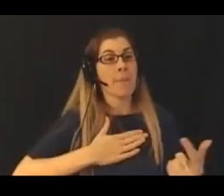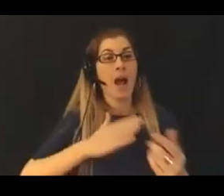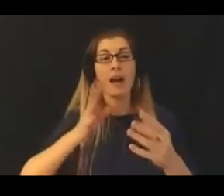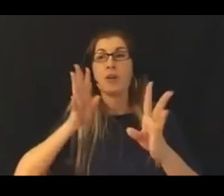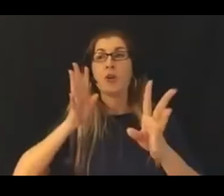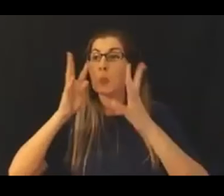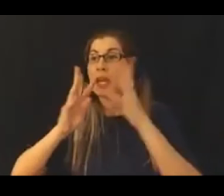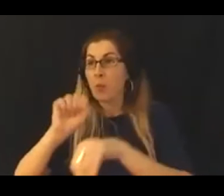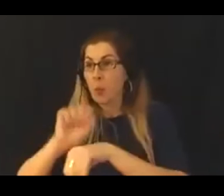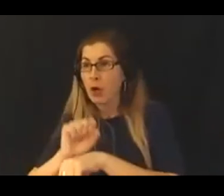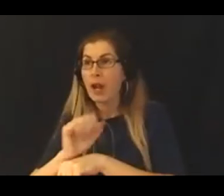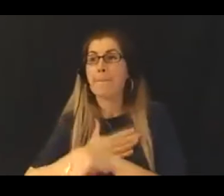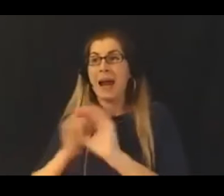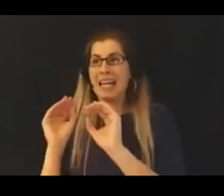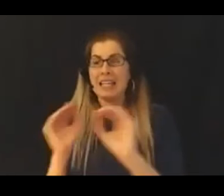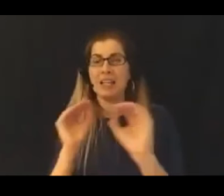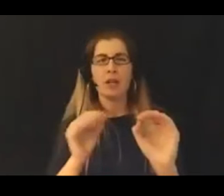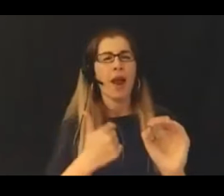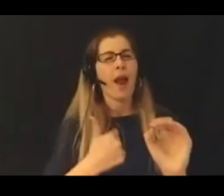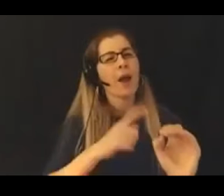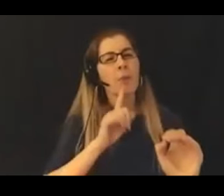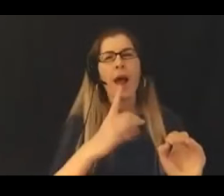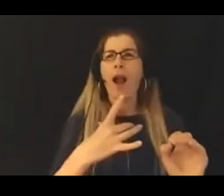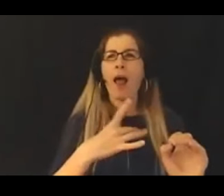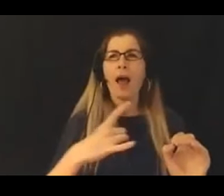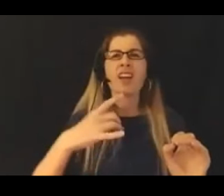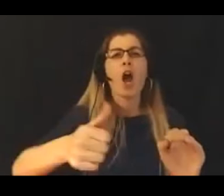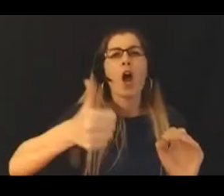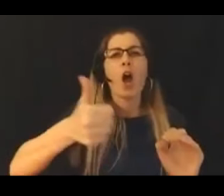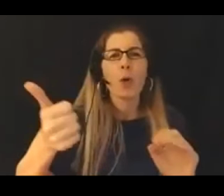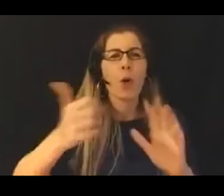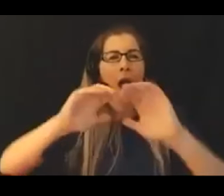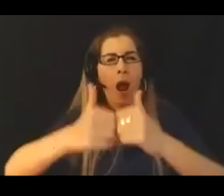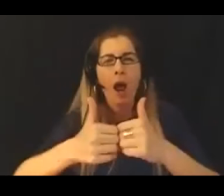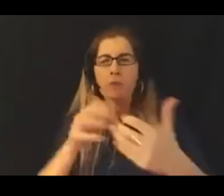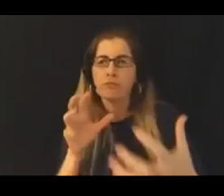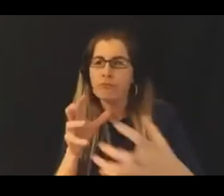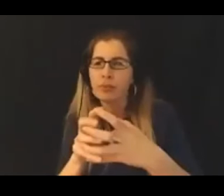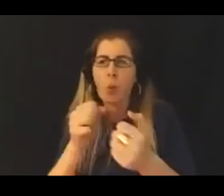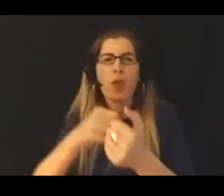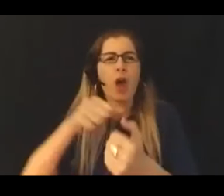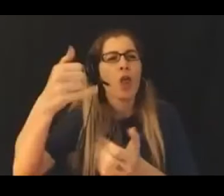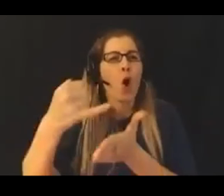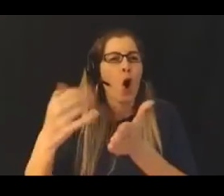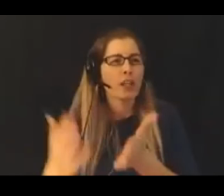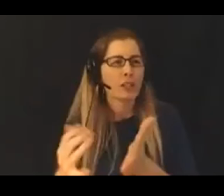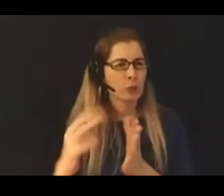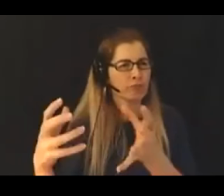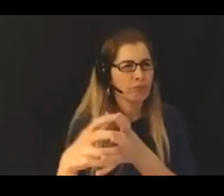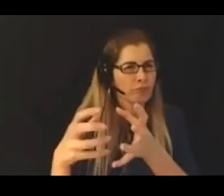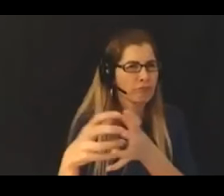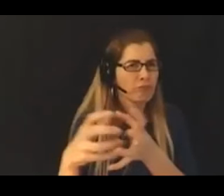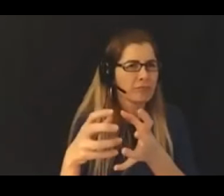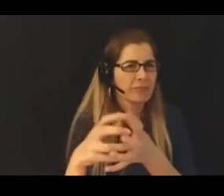teaching nowadays, I'm really interested in alternative ways of collaborating with artists, especially in